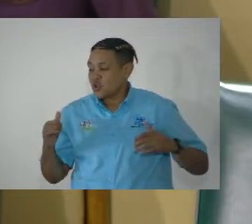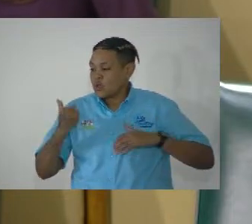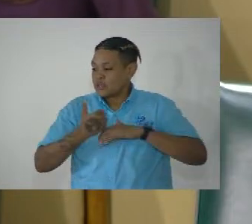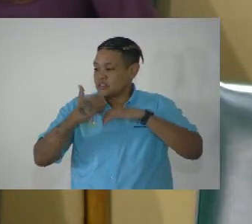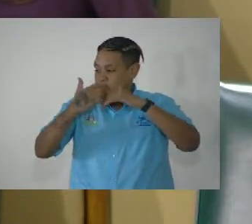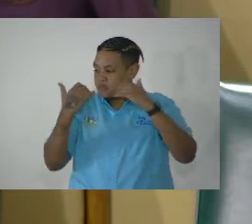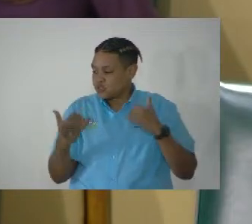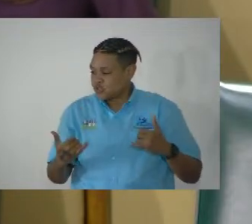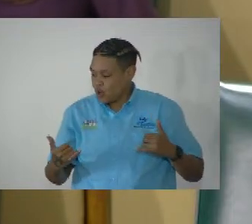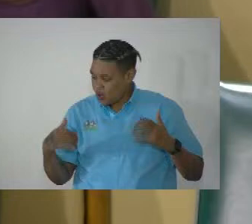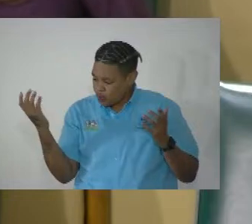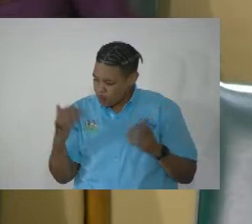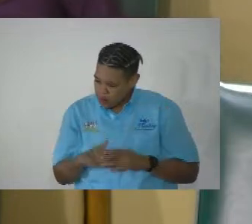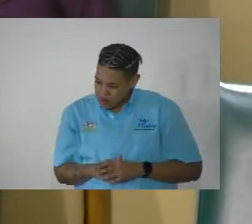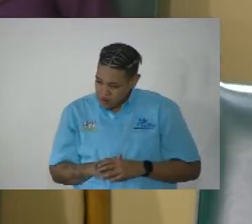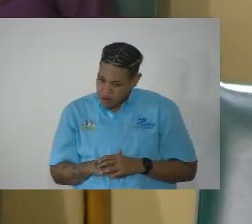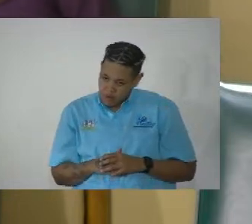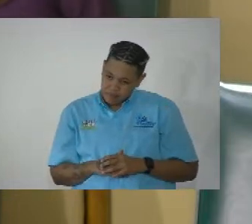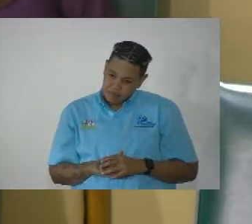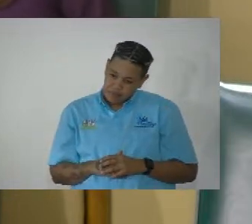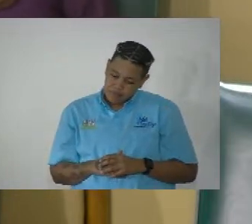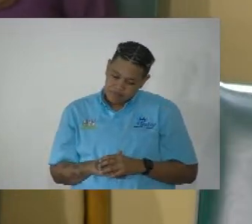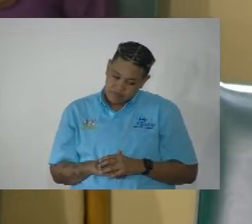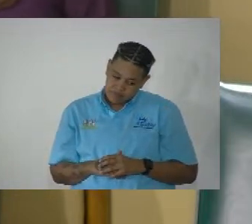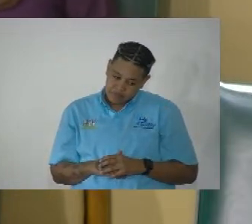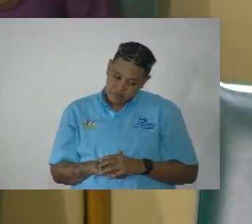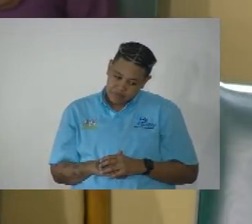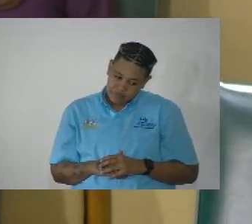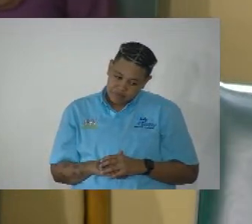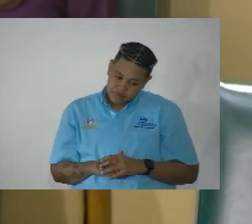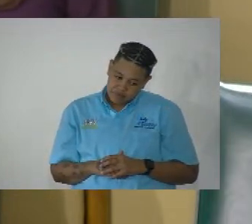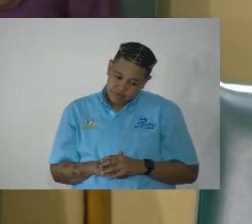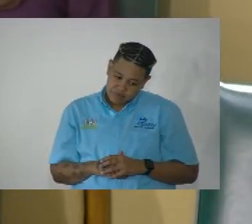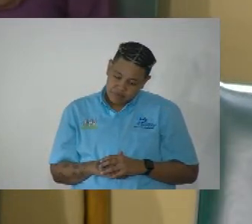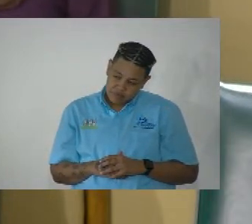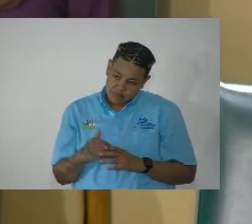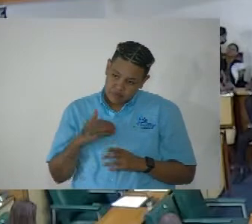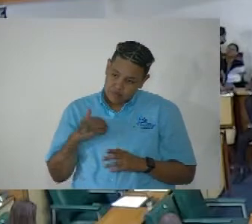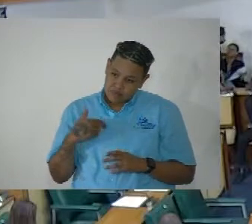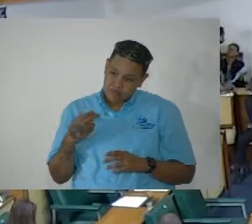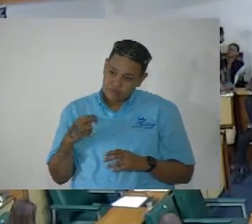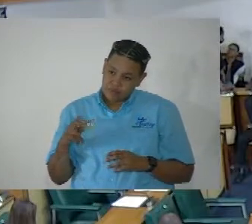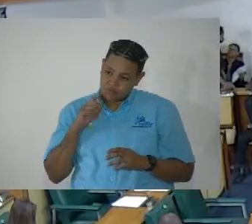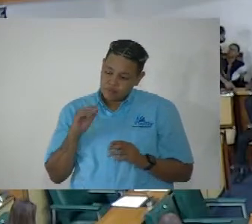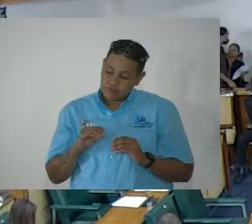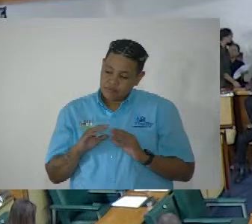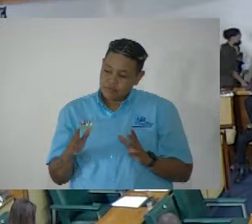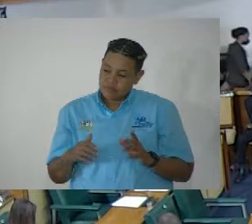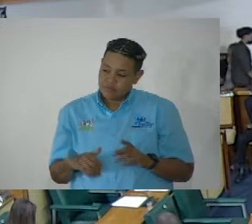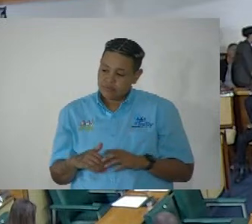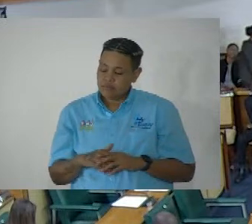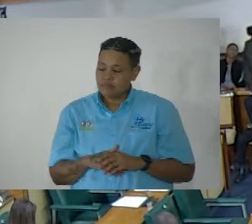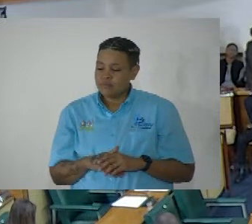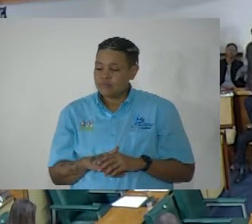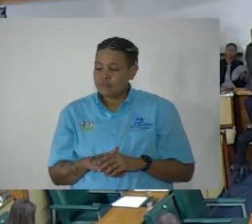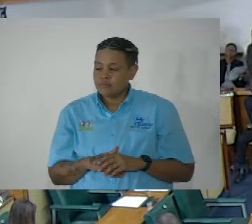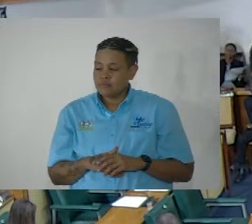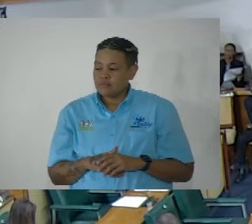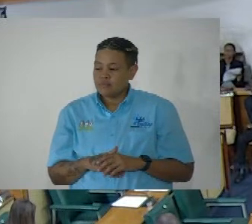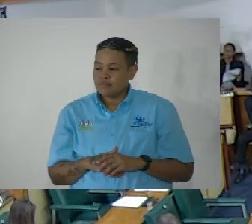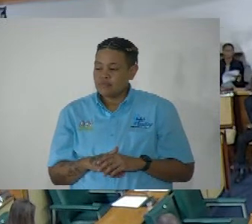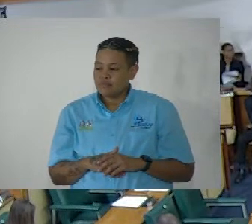established. And Minister, hold on a moment. Member Hannah, you are clear? Well,